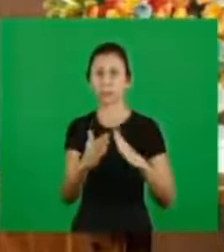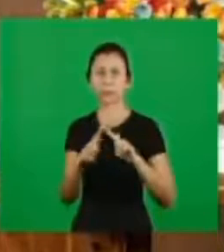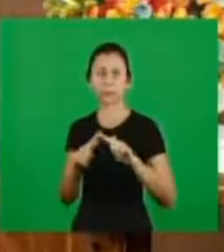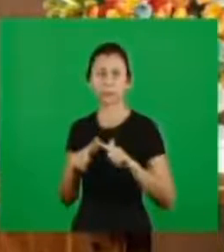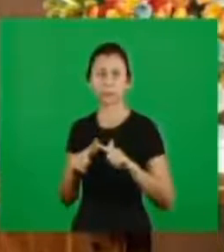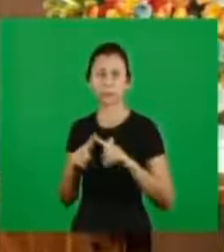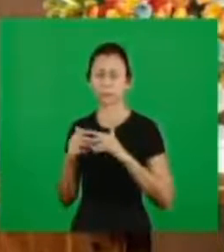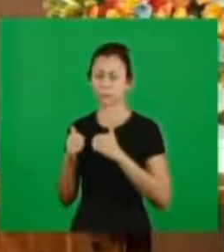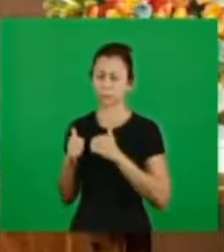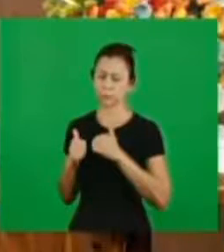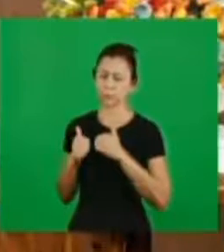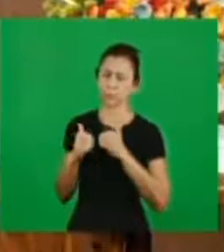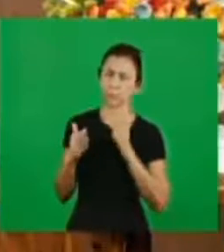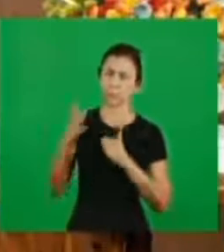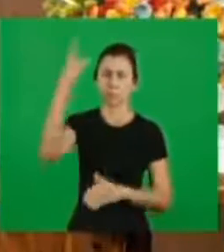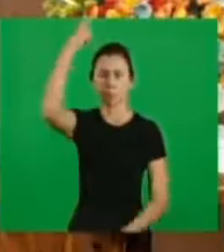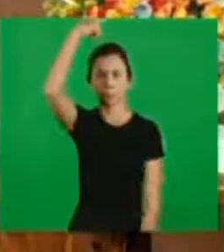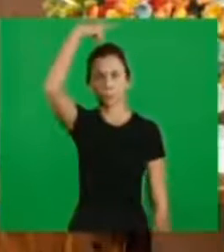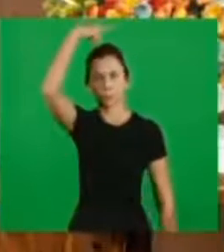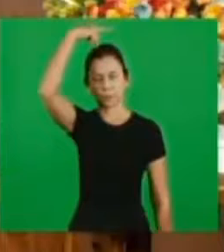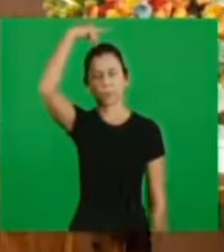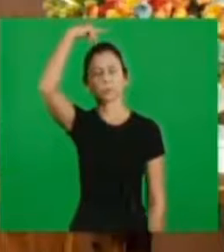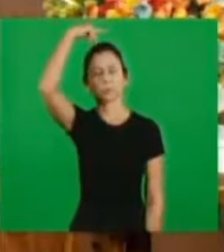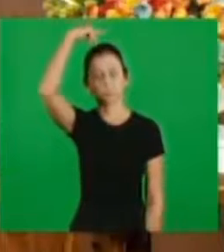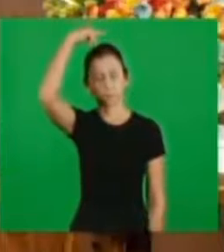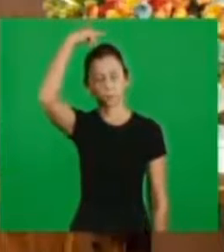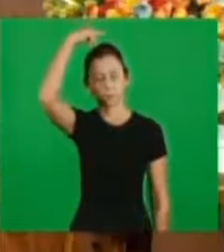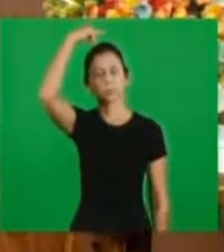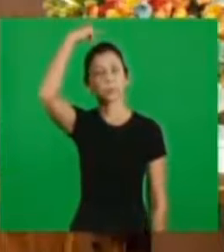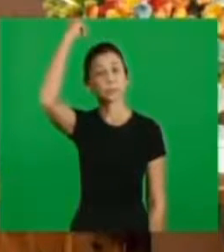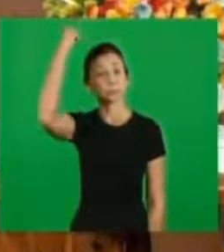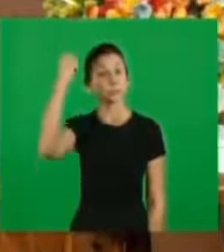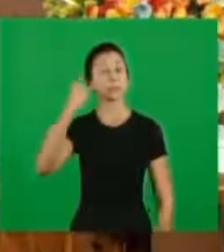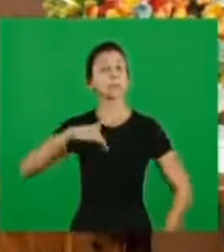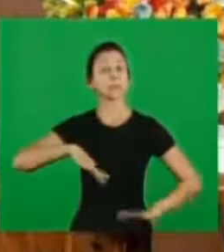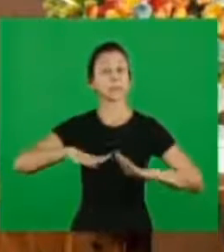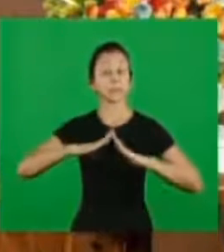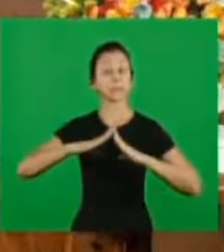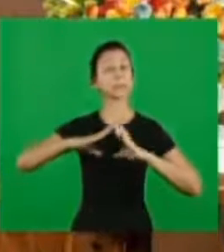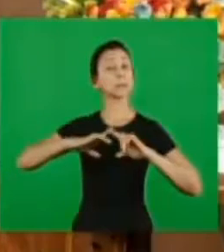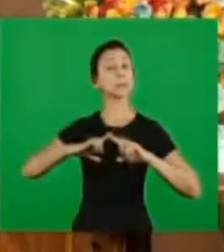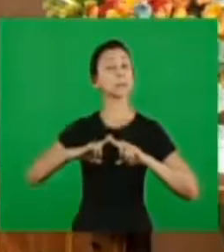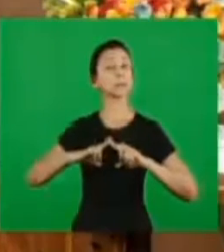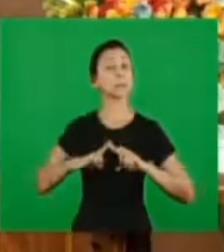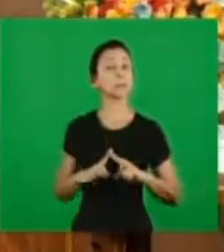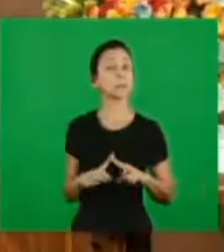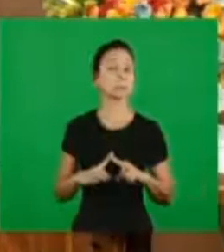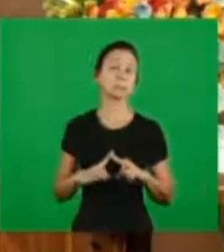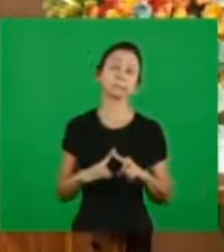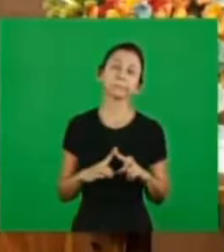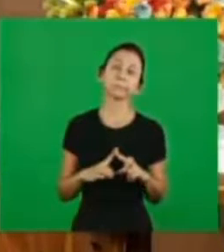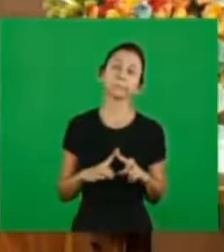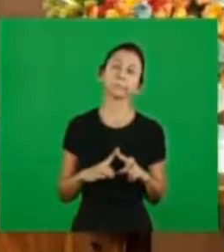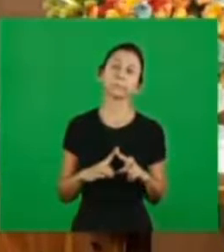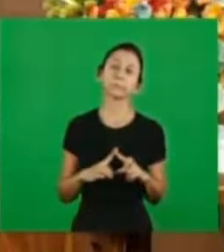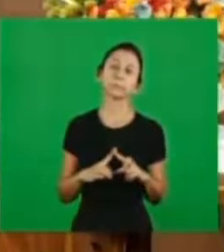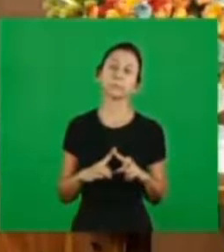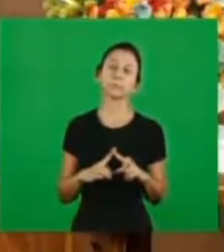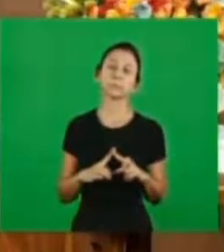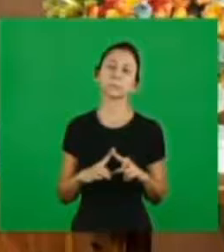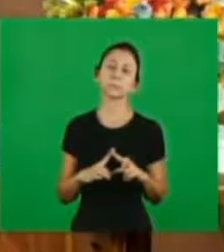that has its beginning in the Pentecosts, In the Pentecost, the church